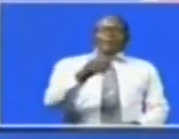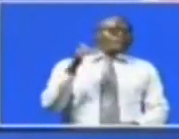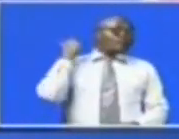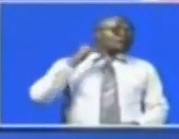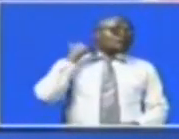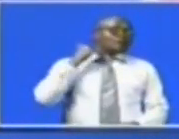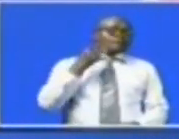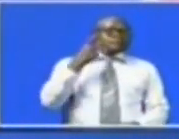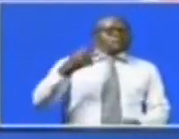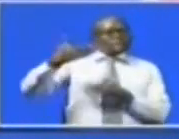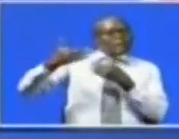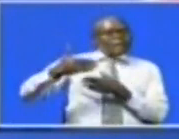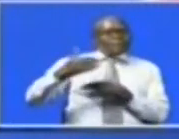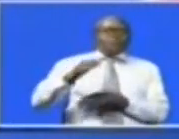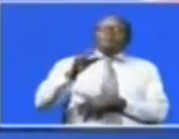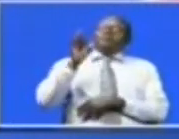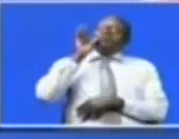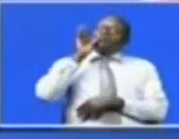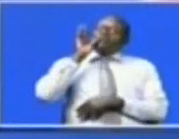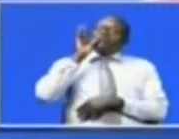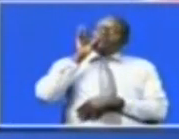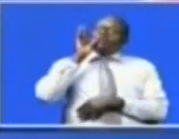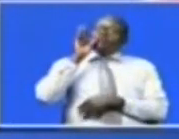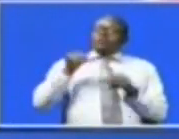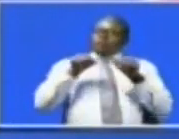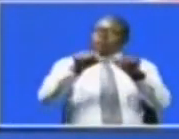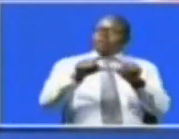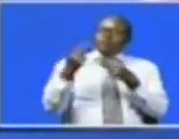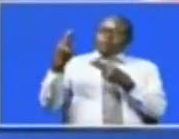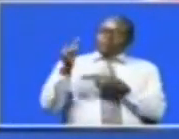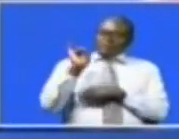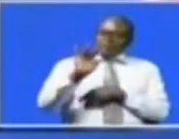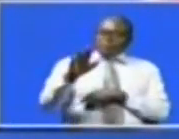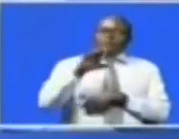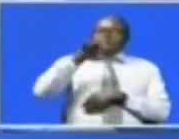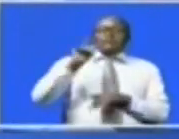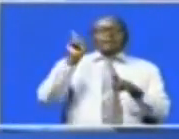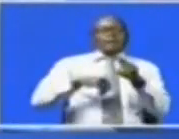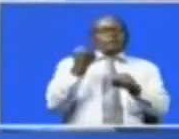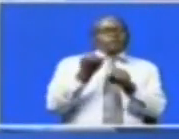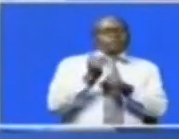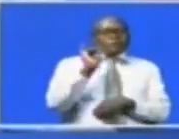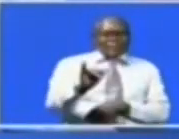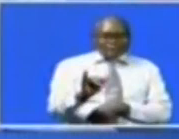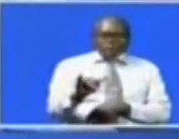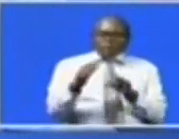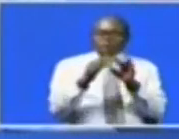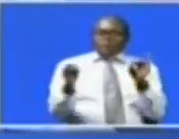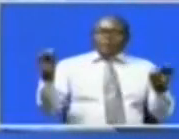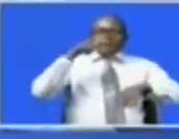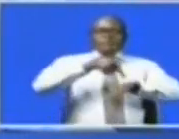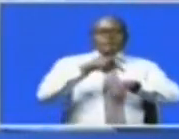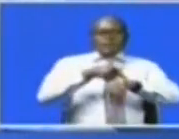You watch your neighbor smoking cannabis and continue hoping that your son will not do it for the longest